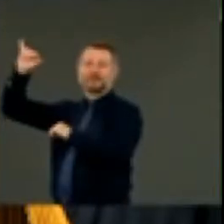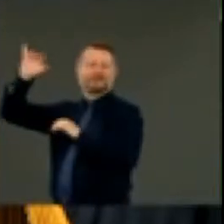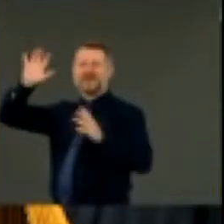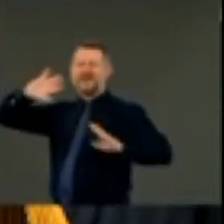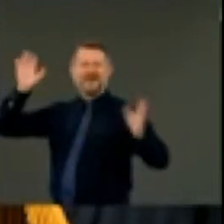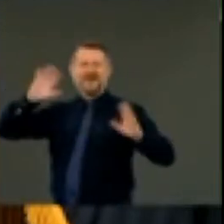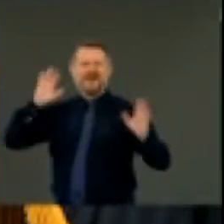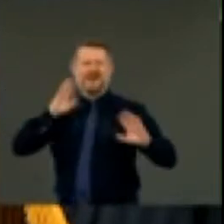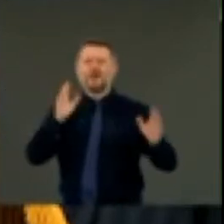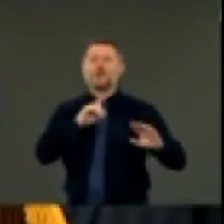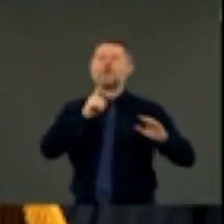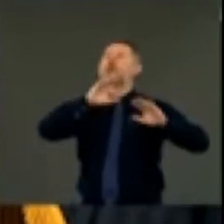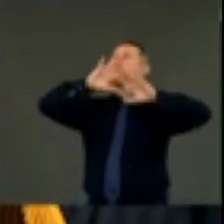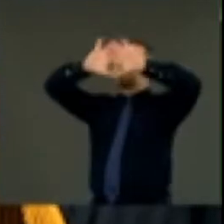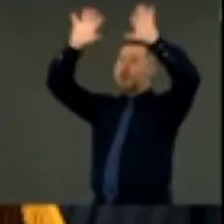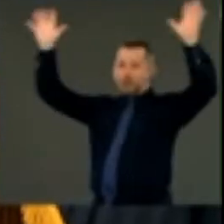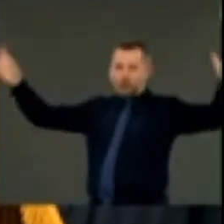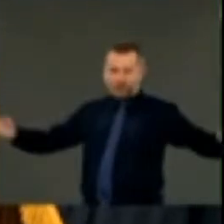with the foundation